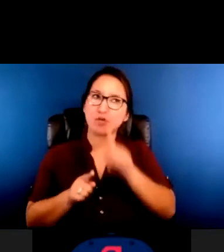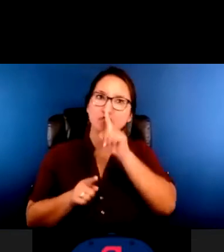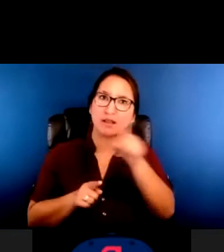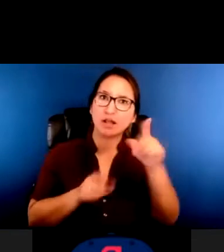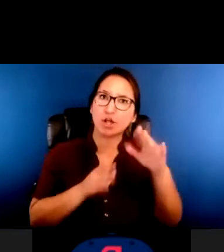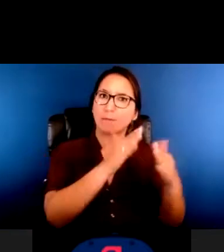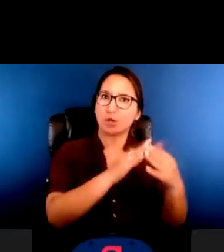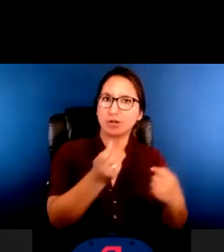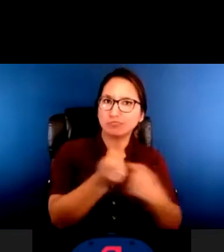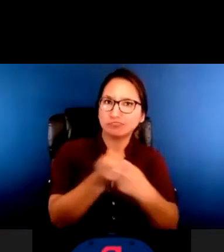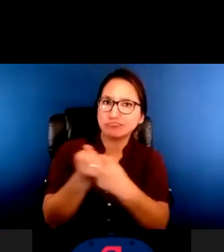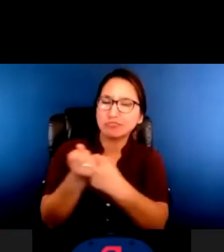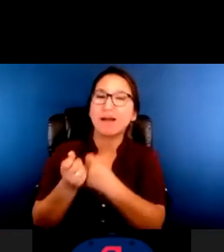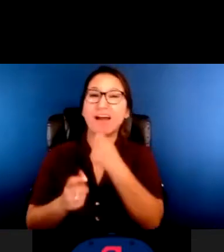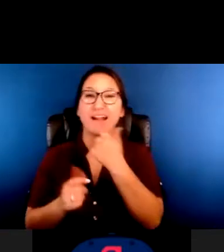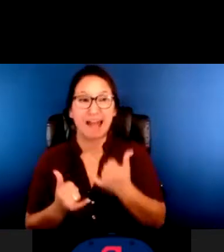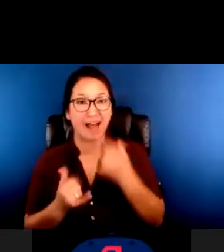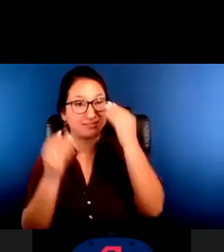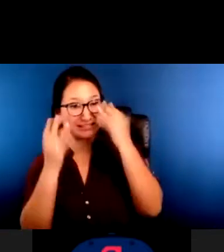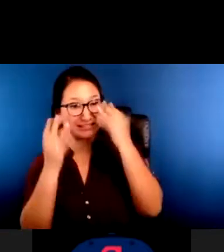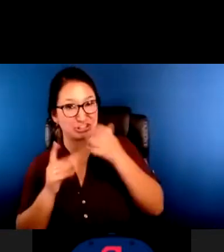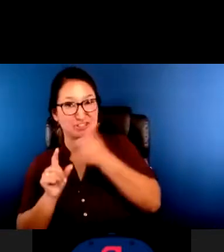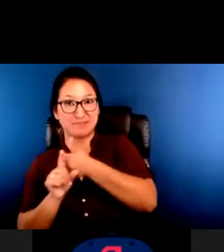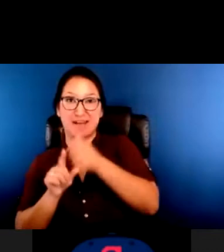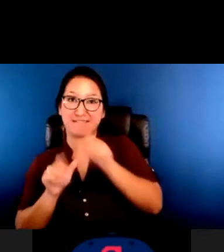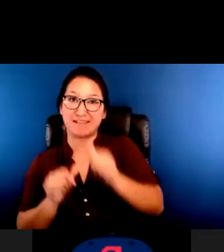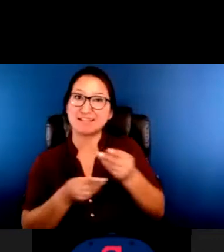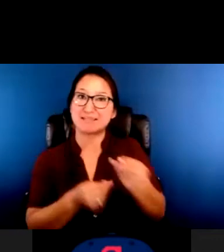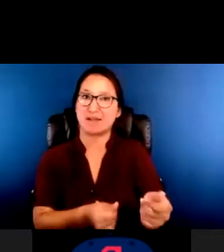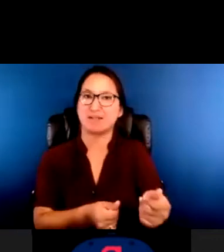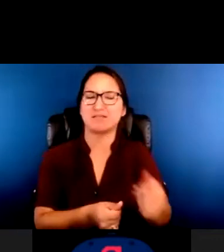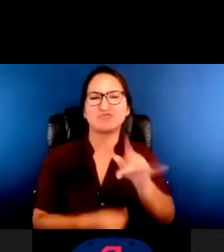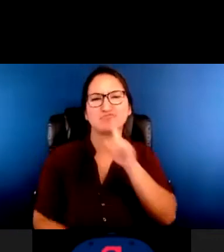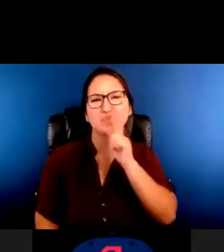spend it. And that is so cool. So just thank you, thank you, thank you.